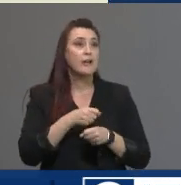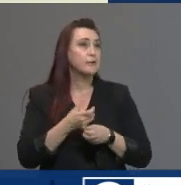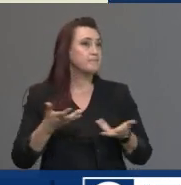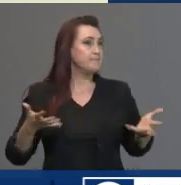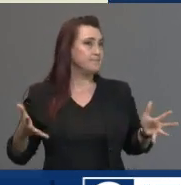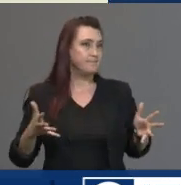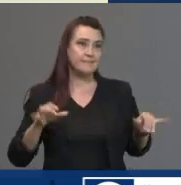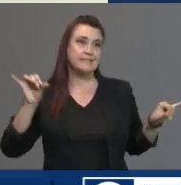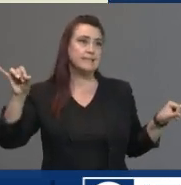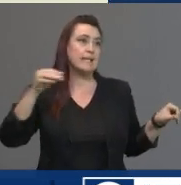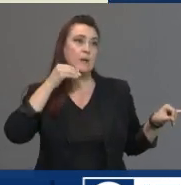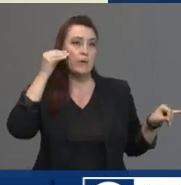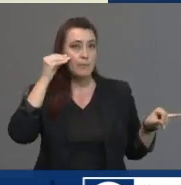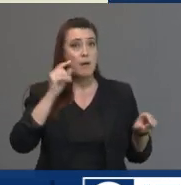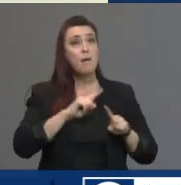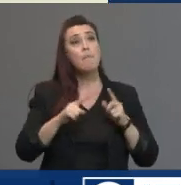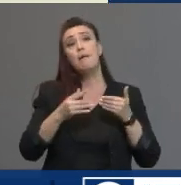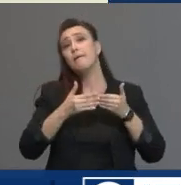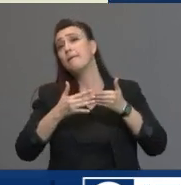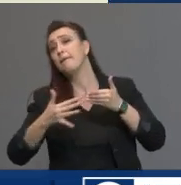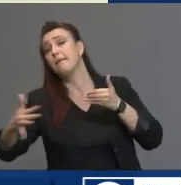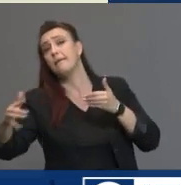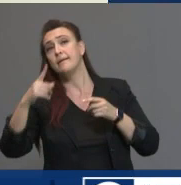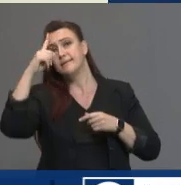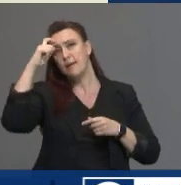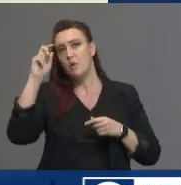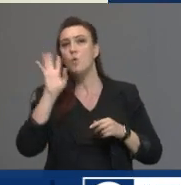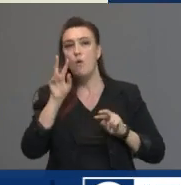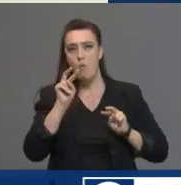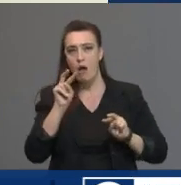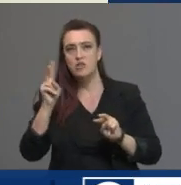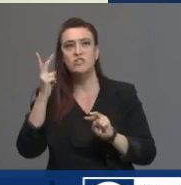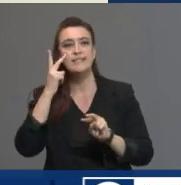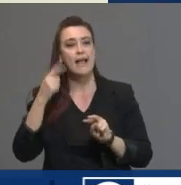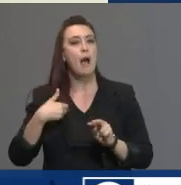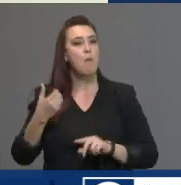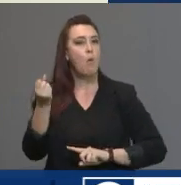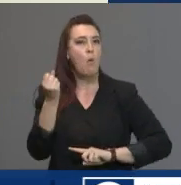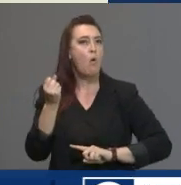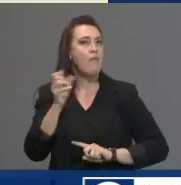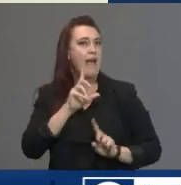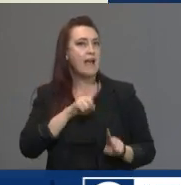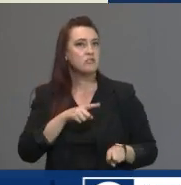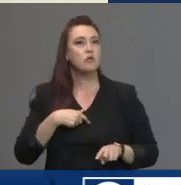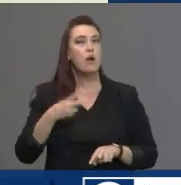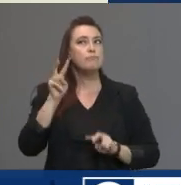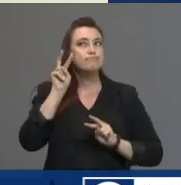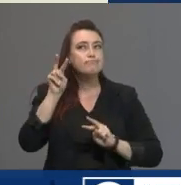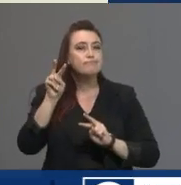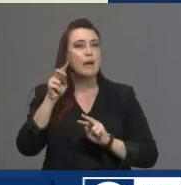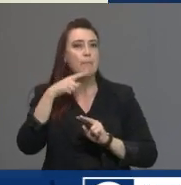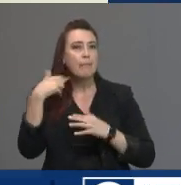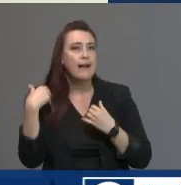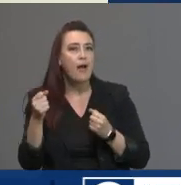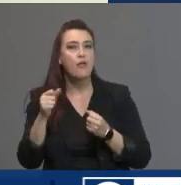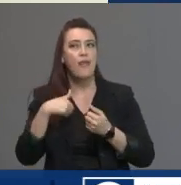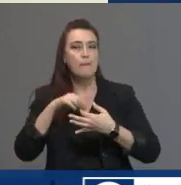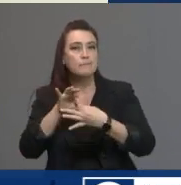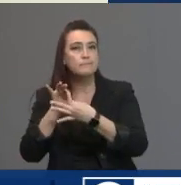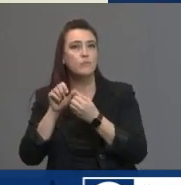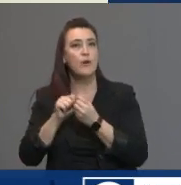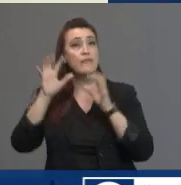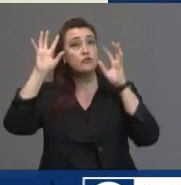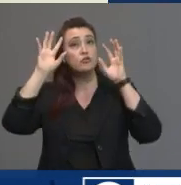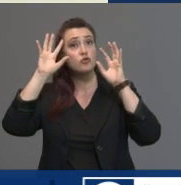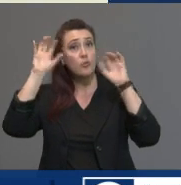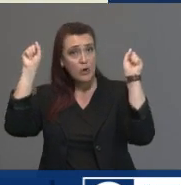school year. We'll know more, though, as the weeks unfold over the summer. I'm going to defer to public health. I'm going to work in